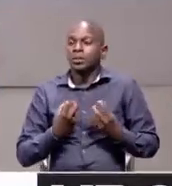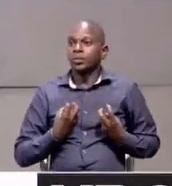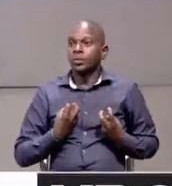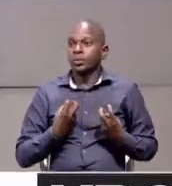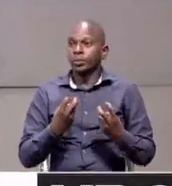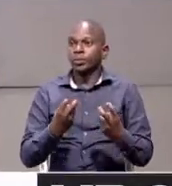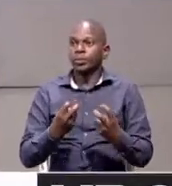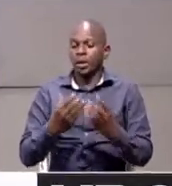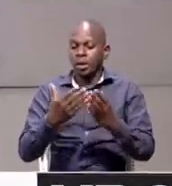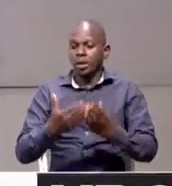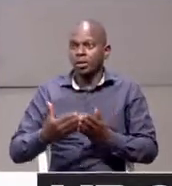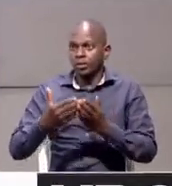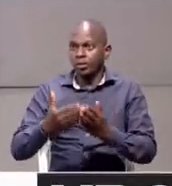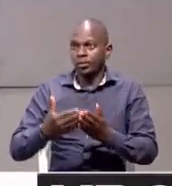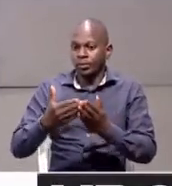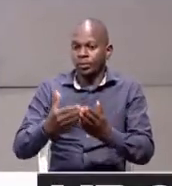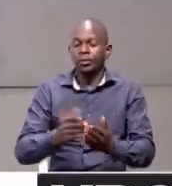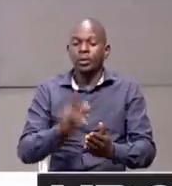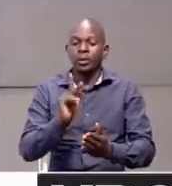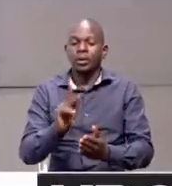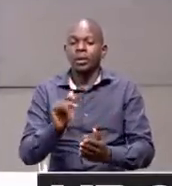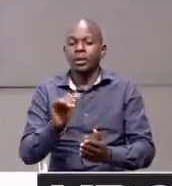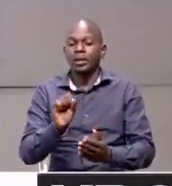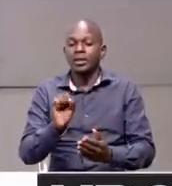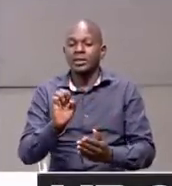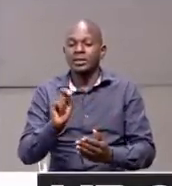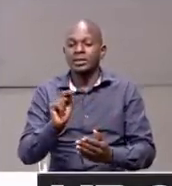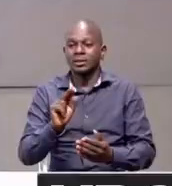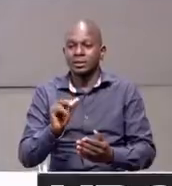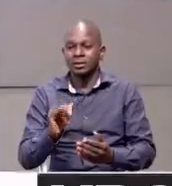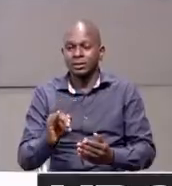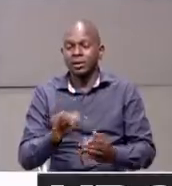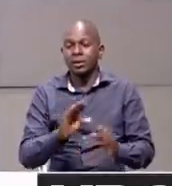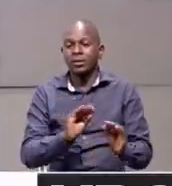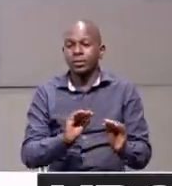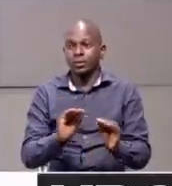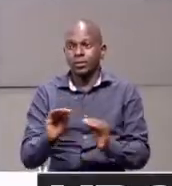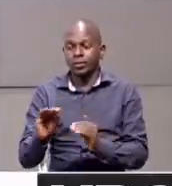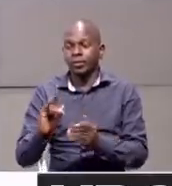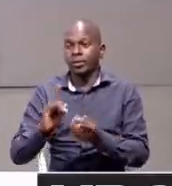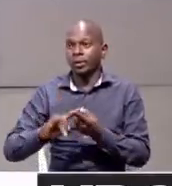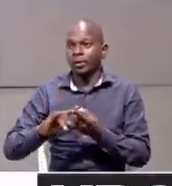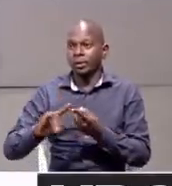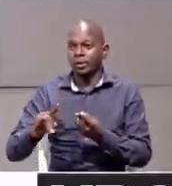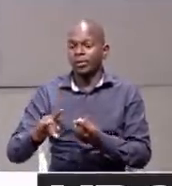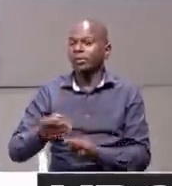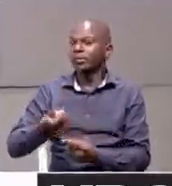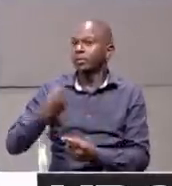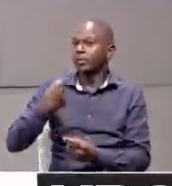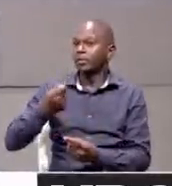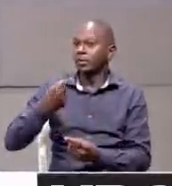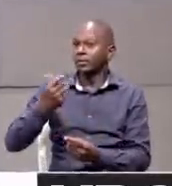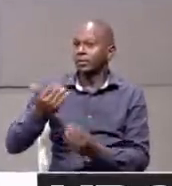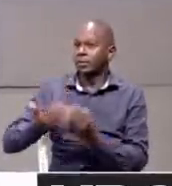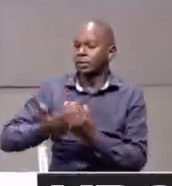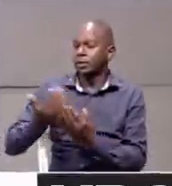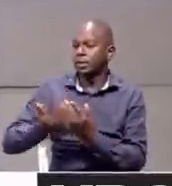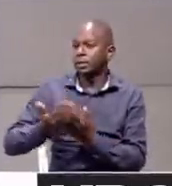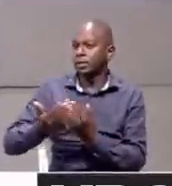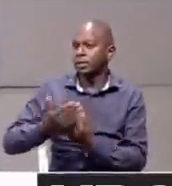by boat to reach Kasenyi Landing Site before proceeding to Entebbe Referral Hospital for medical care.